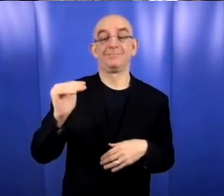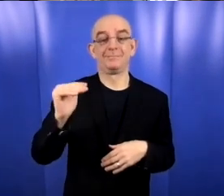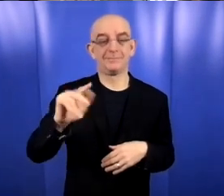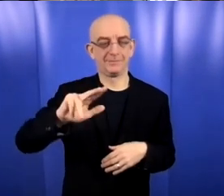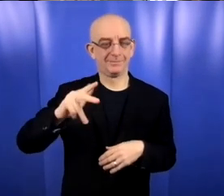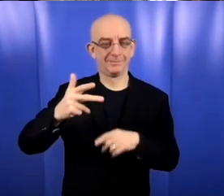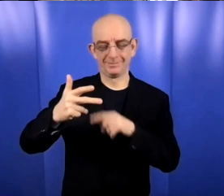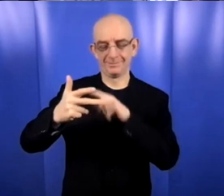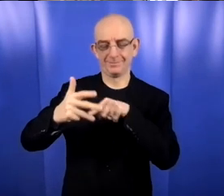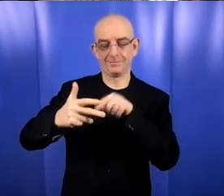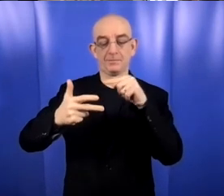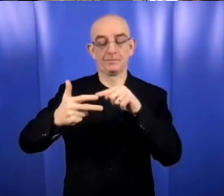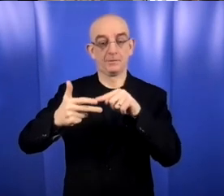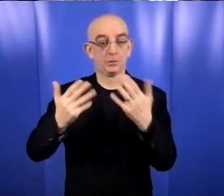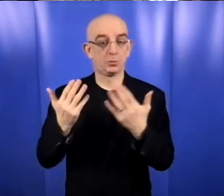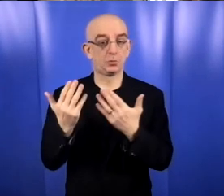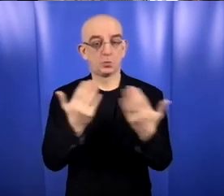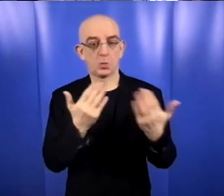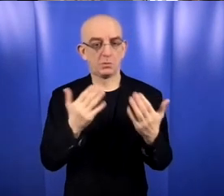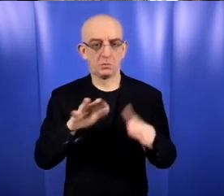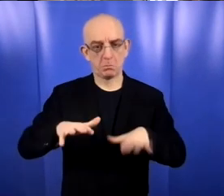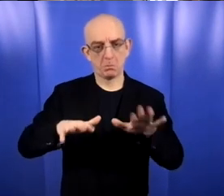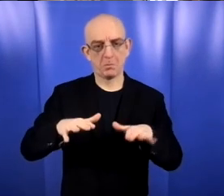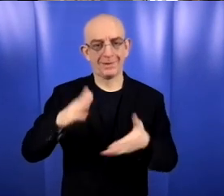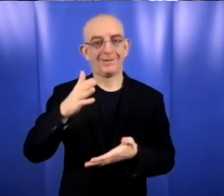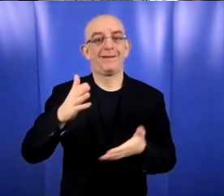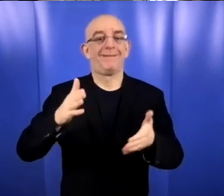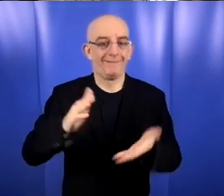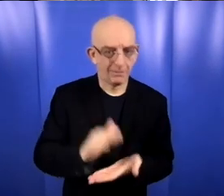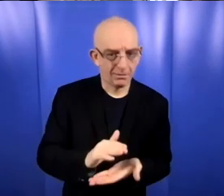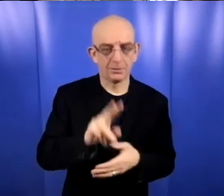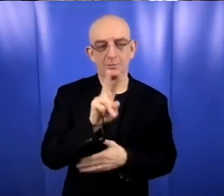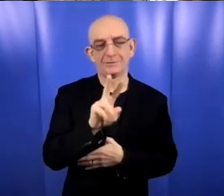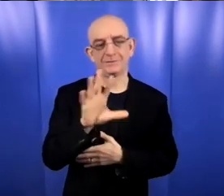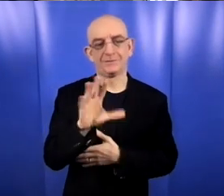of displaced persons manage to go into tertiary education.